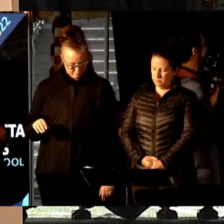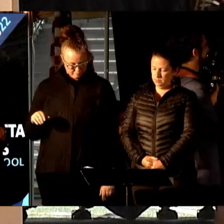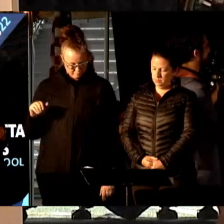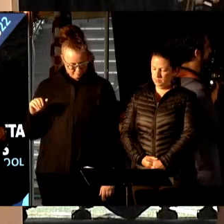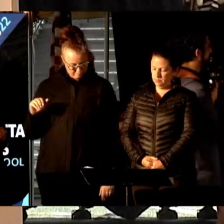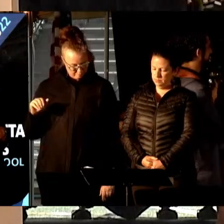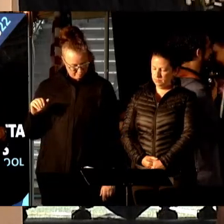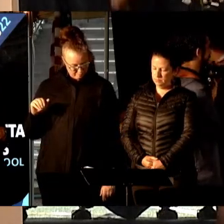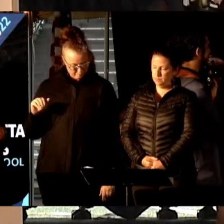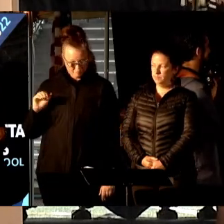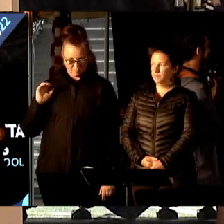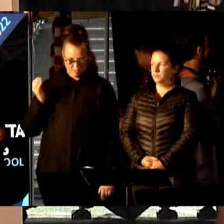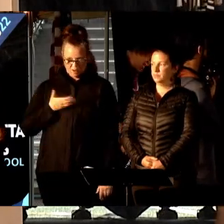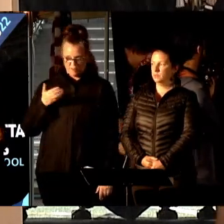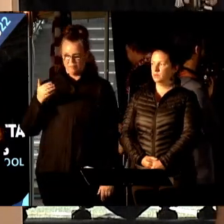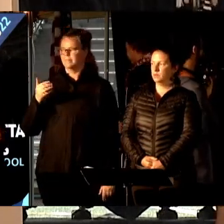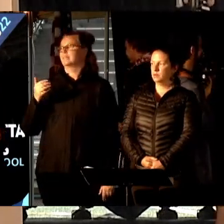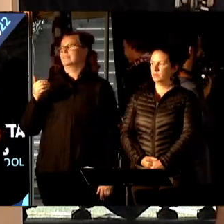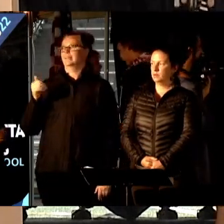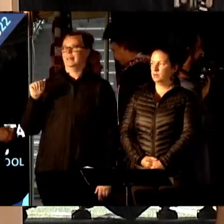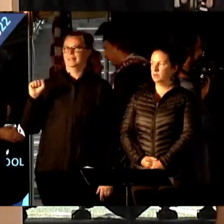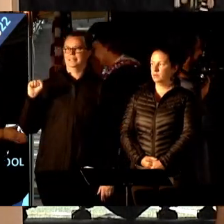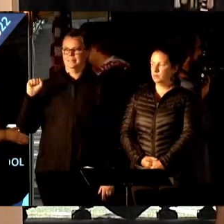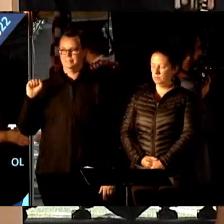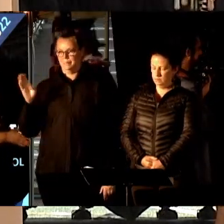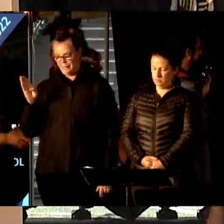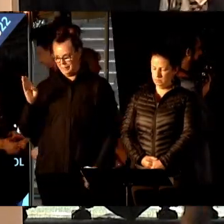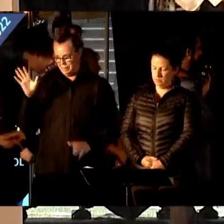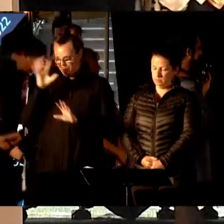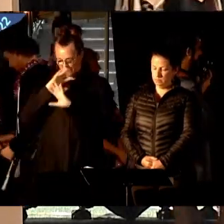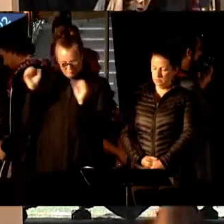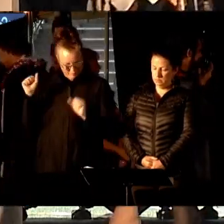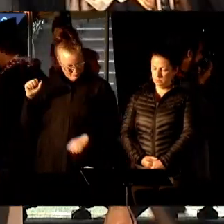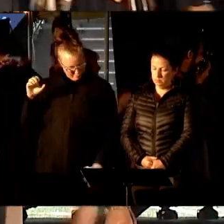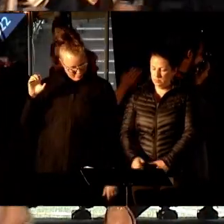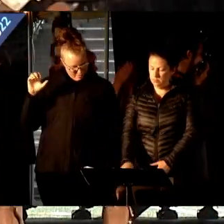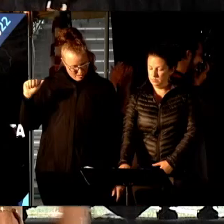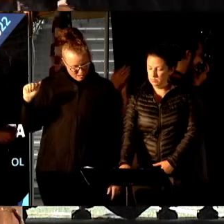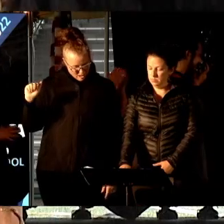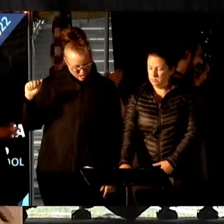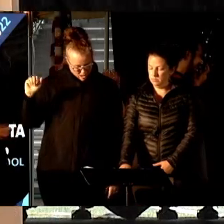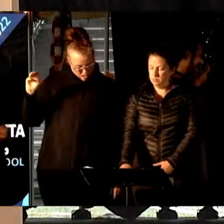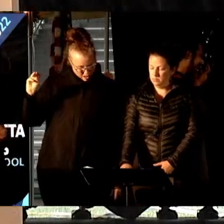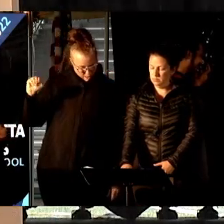And our ASB president, Amario Summerette Willard.